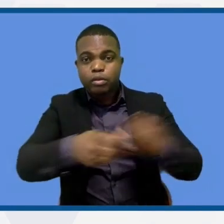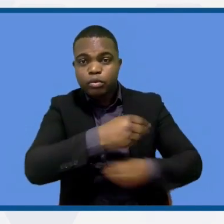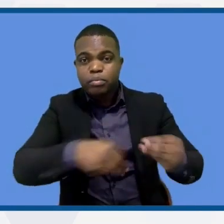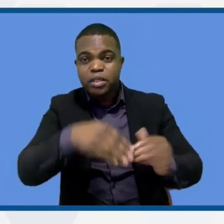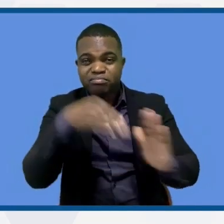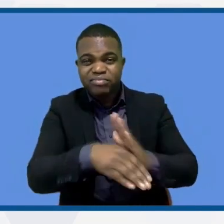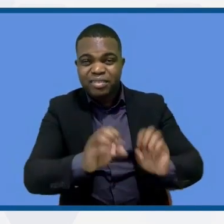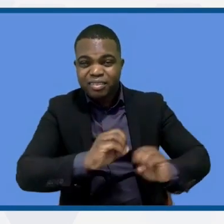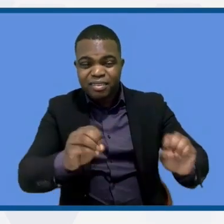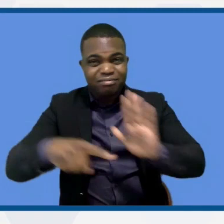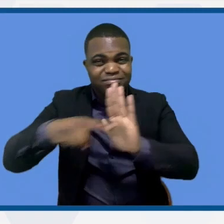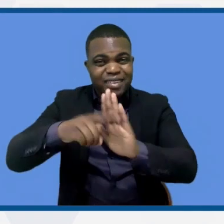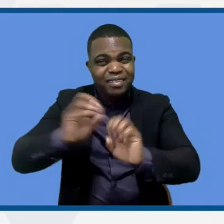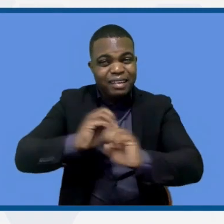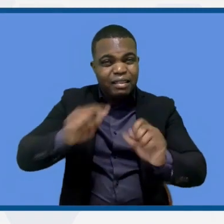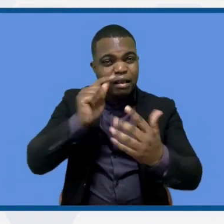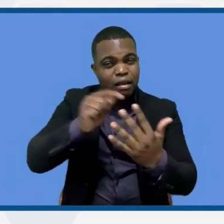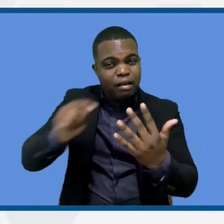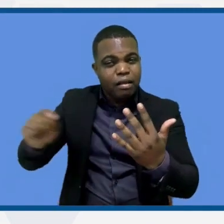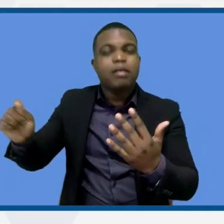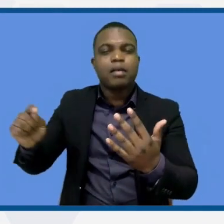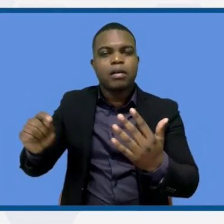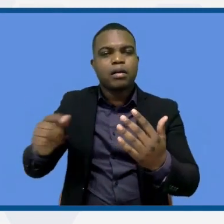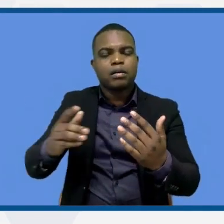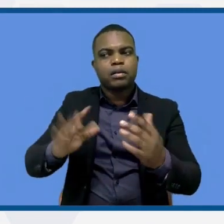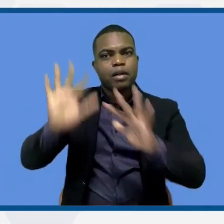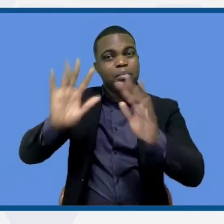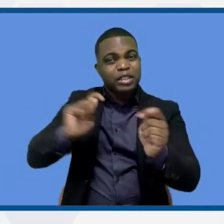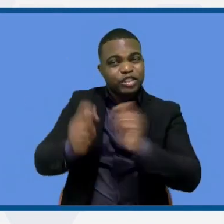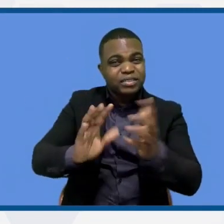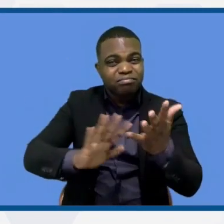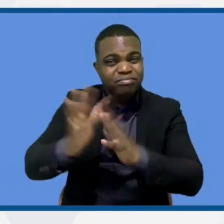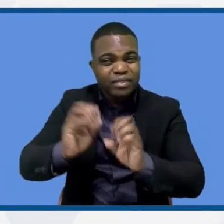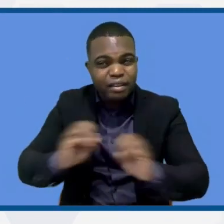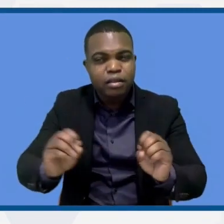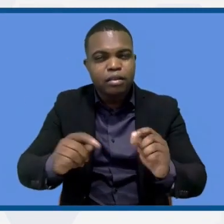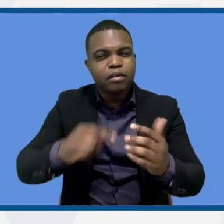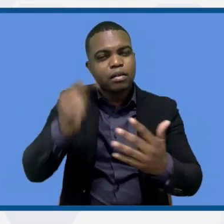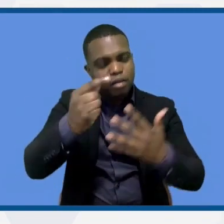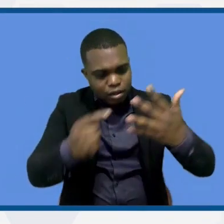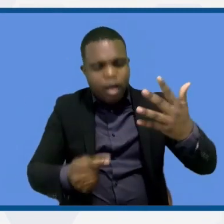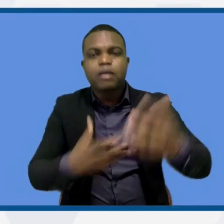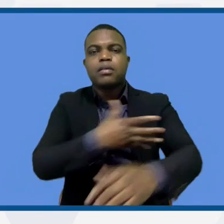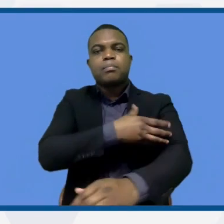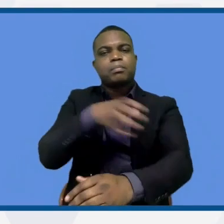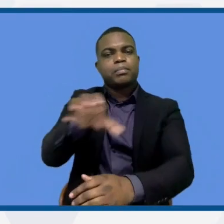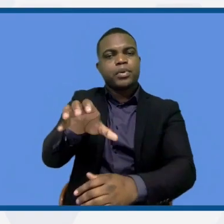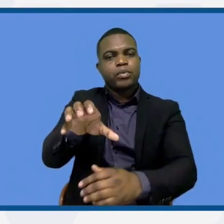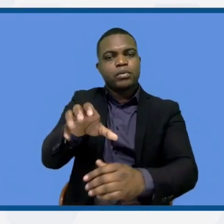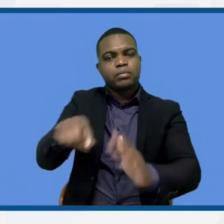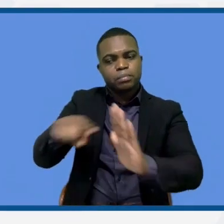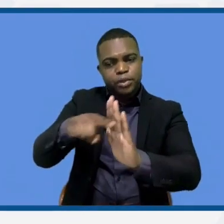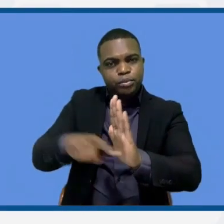people to make informed decisions and sustainable decisions regarding their lives, and of course,